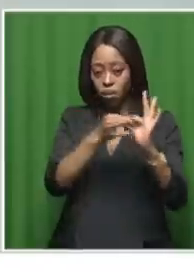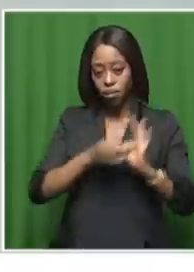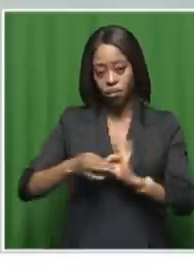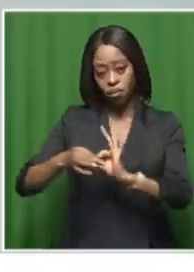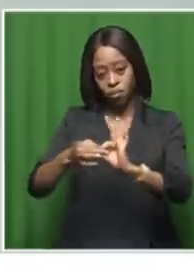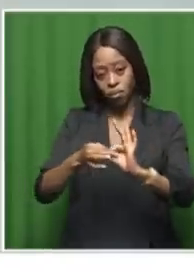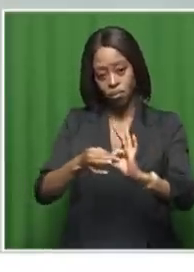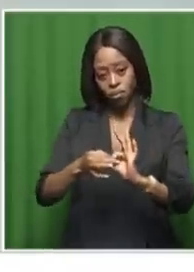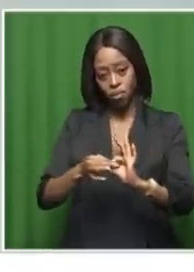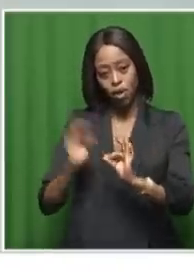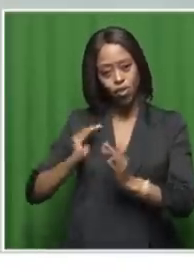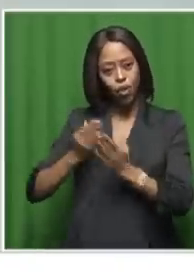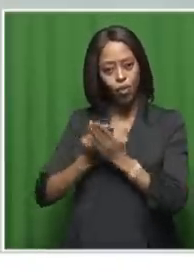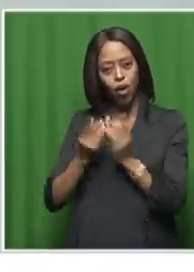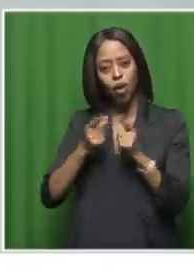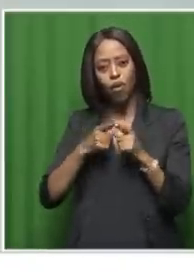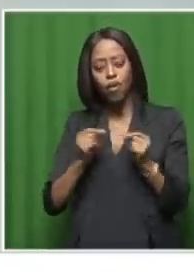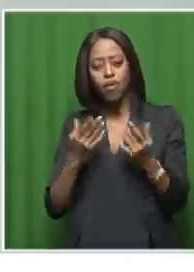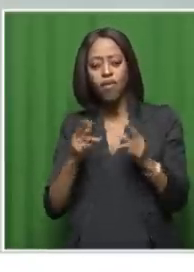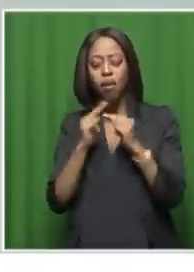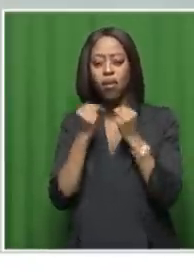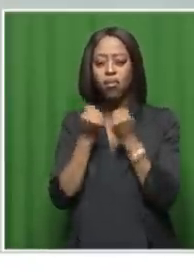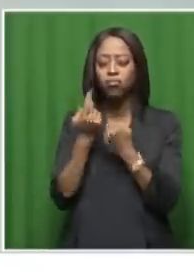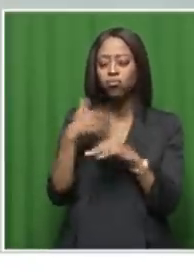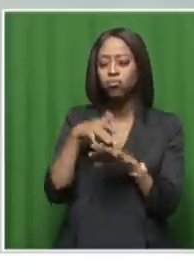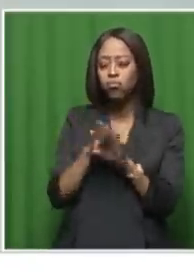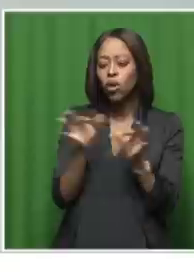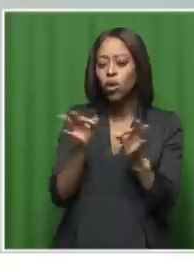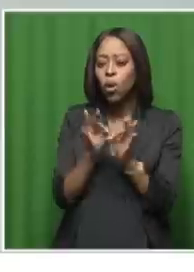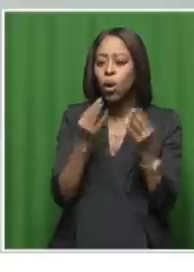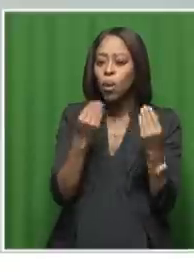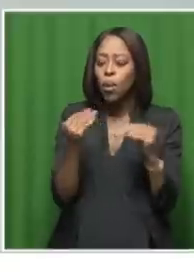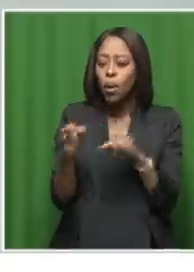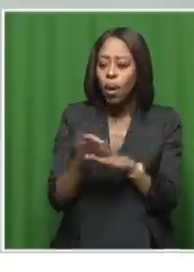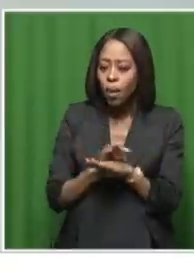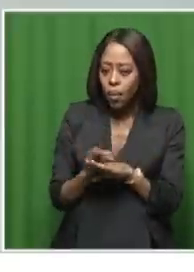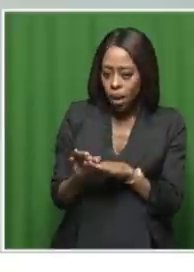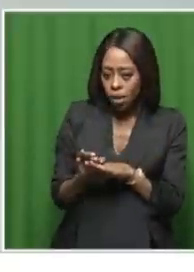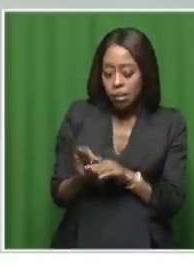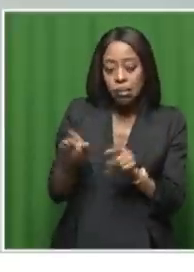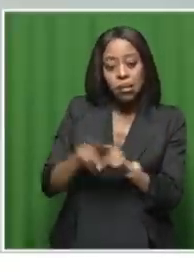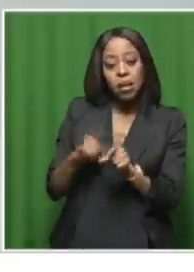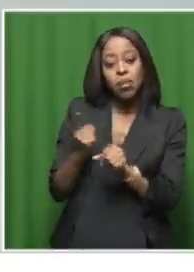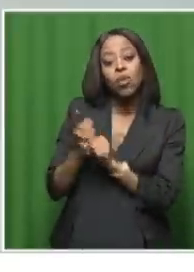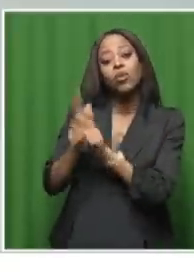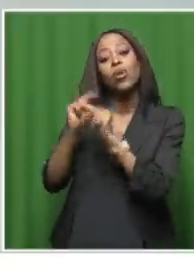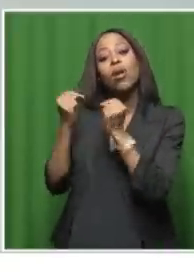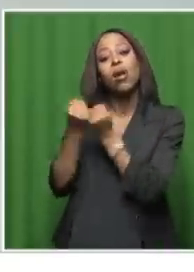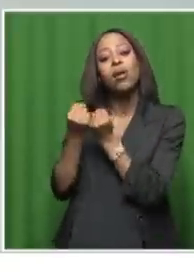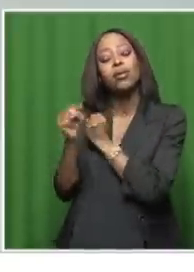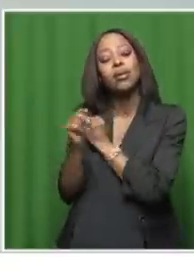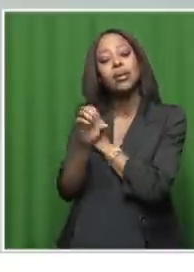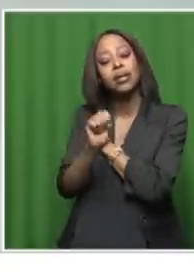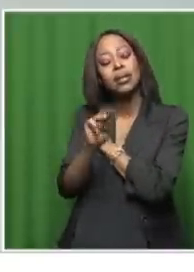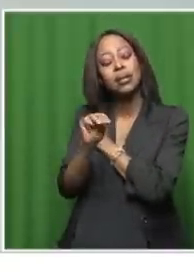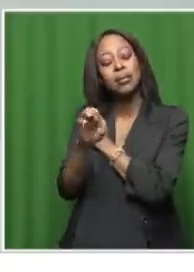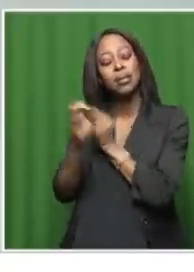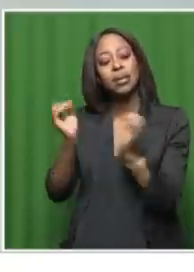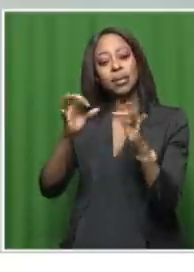To this end, we have recently completed our National Integrated Small Enterprise Plan and held our National SMME and Cooperative